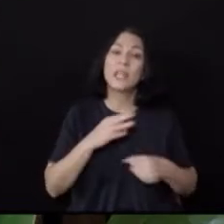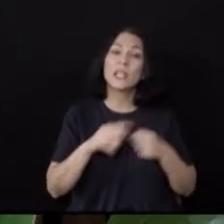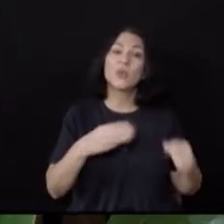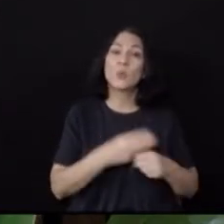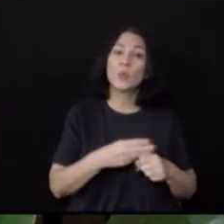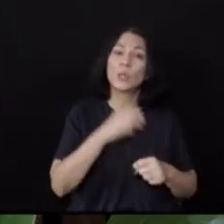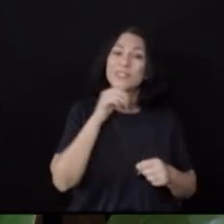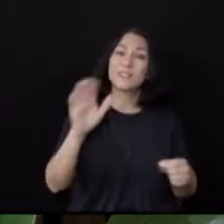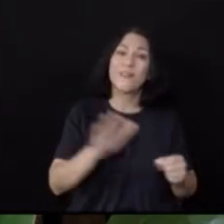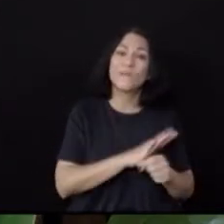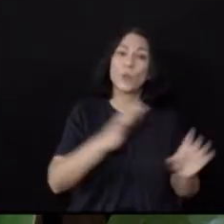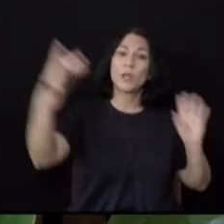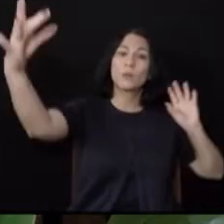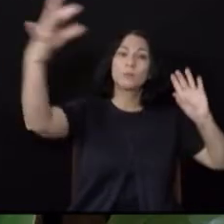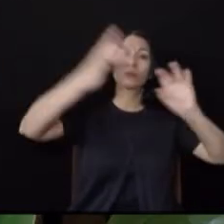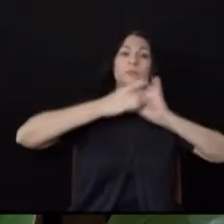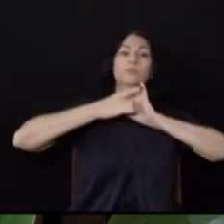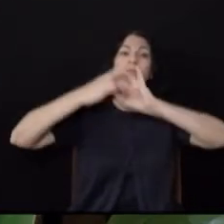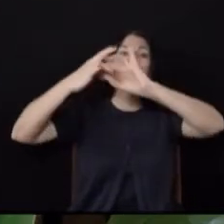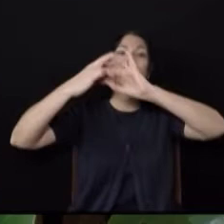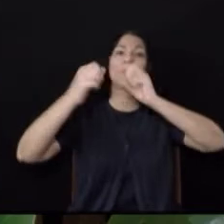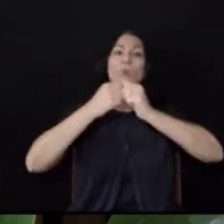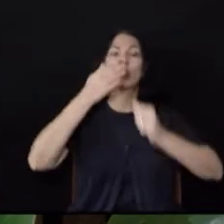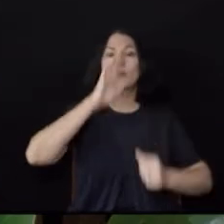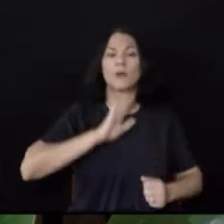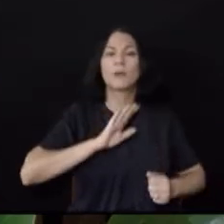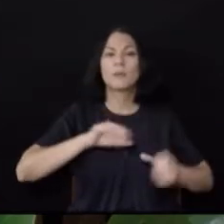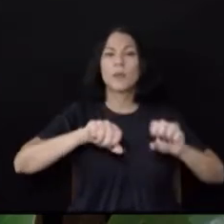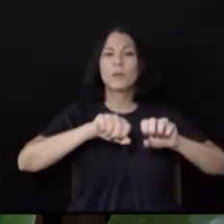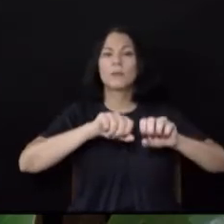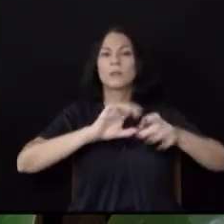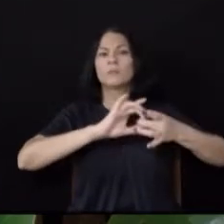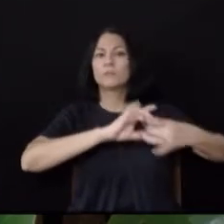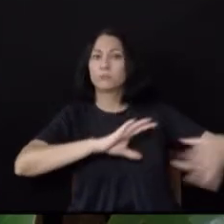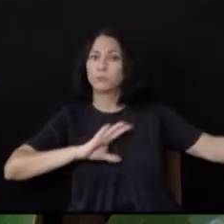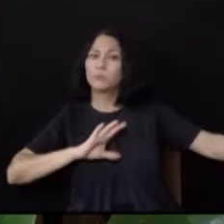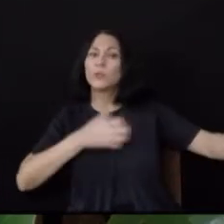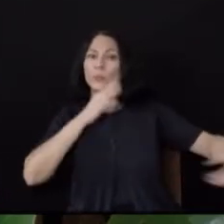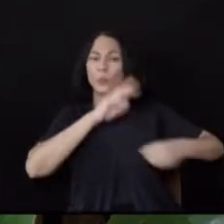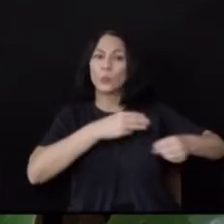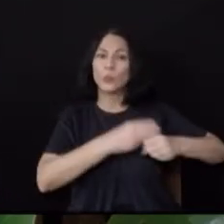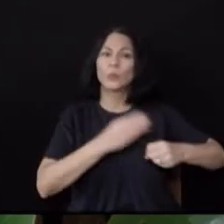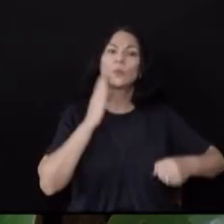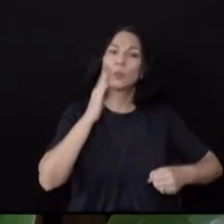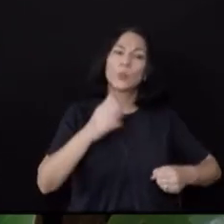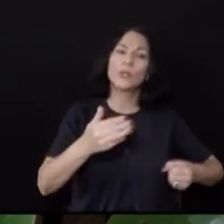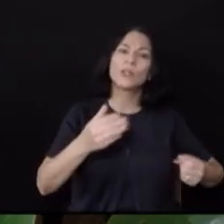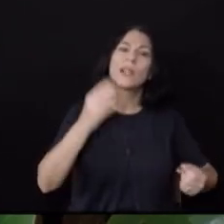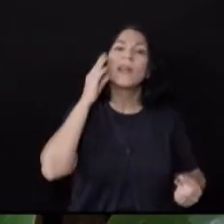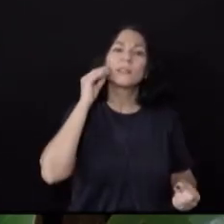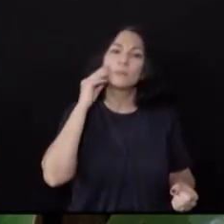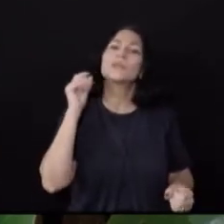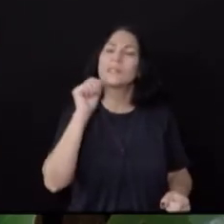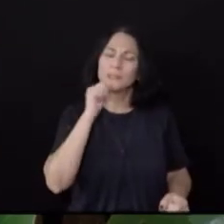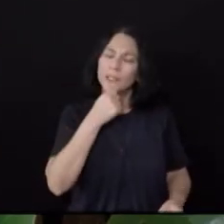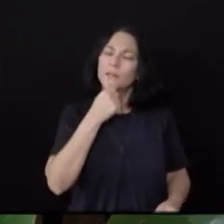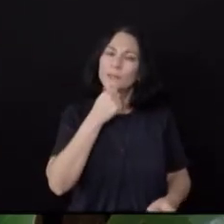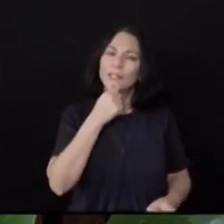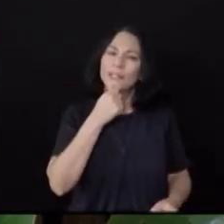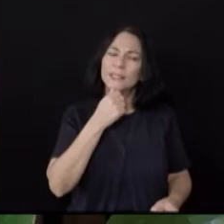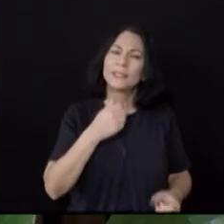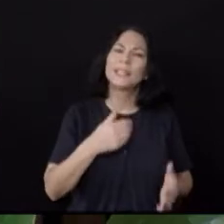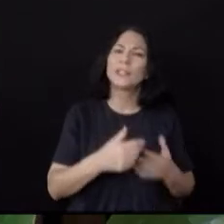God. A broken world, we might call it. There will be suffering at times, even when we do the